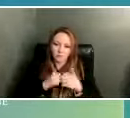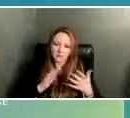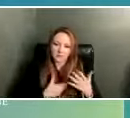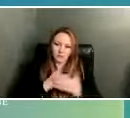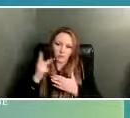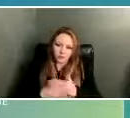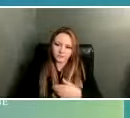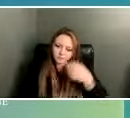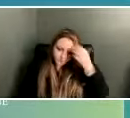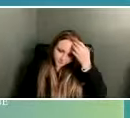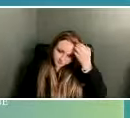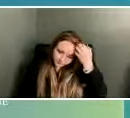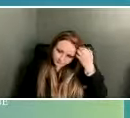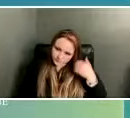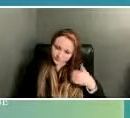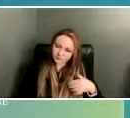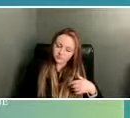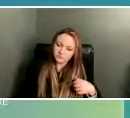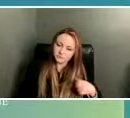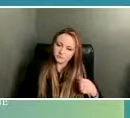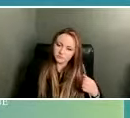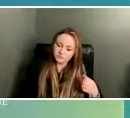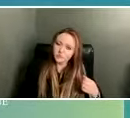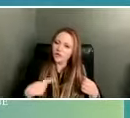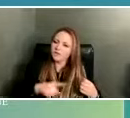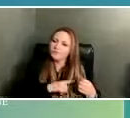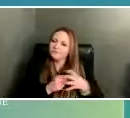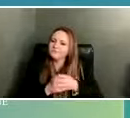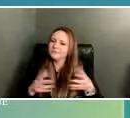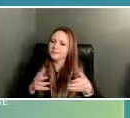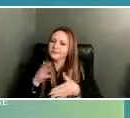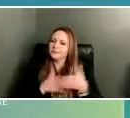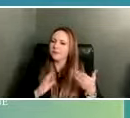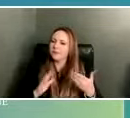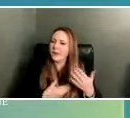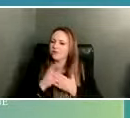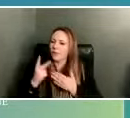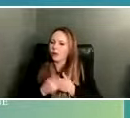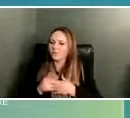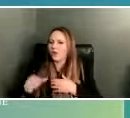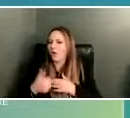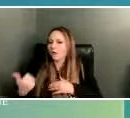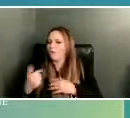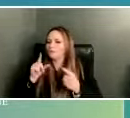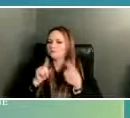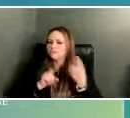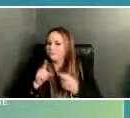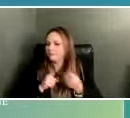programs. And we've built into some of our programs some other in-person engagements.